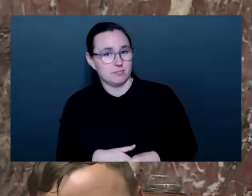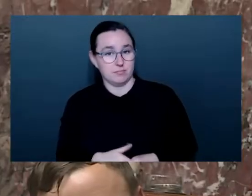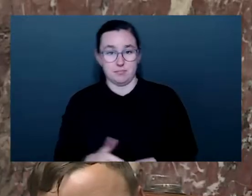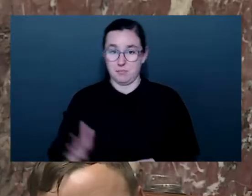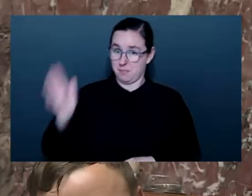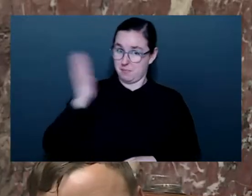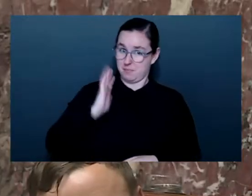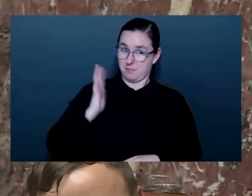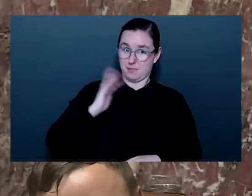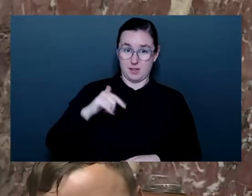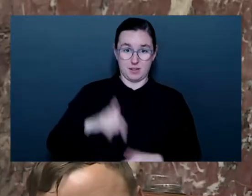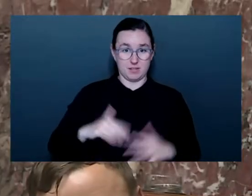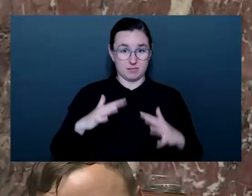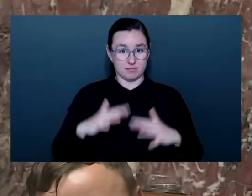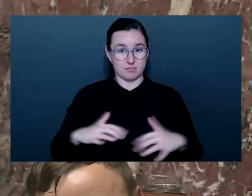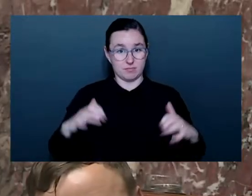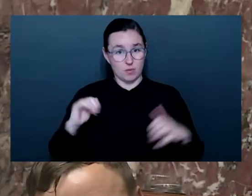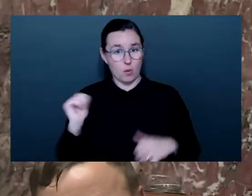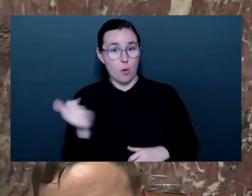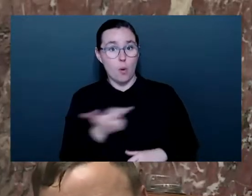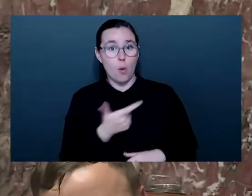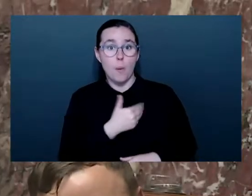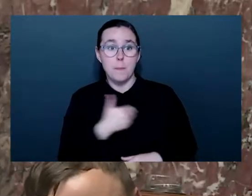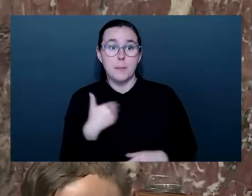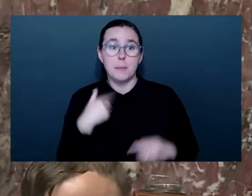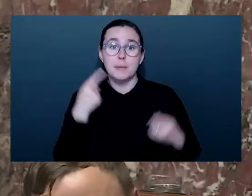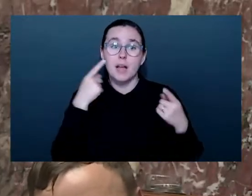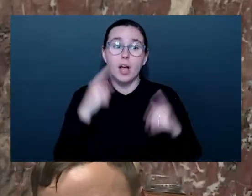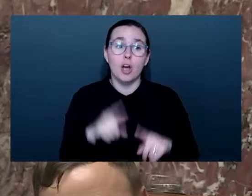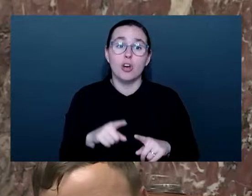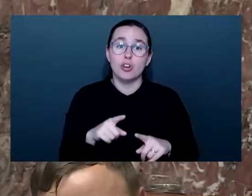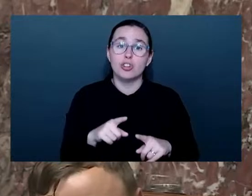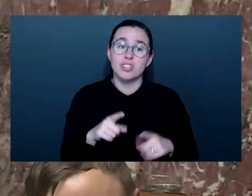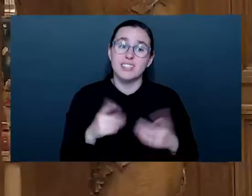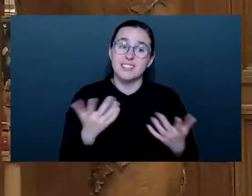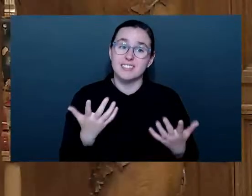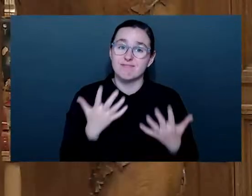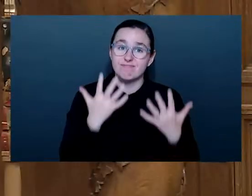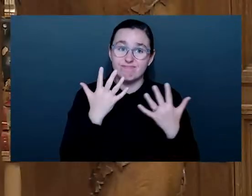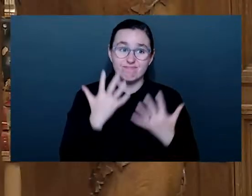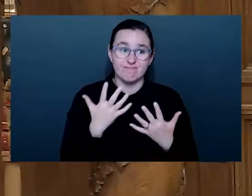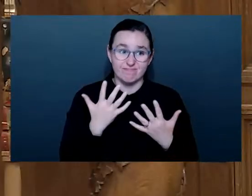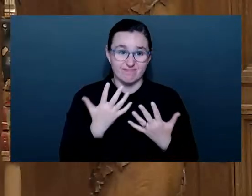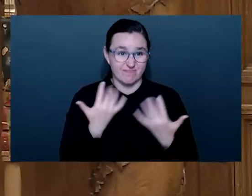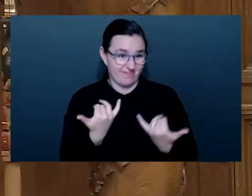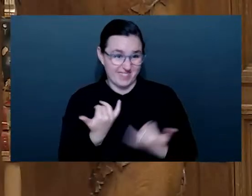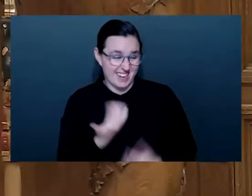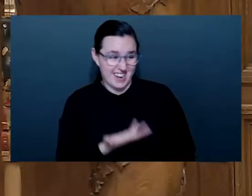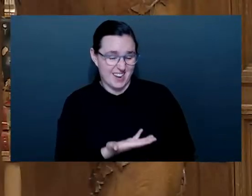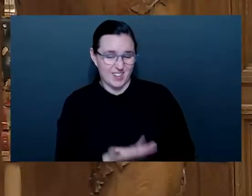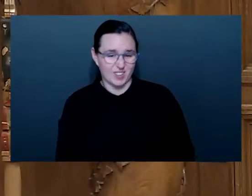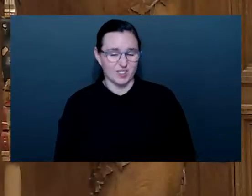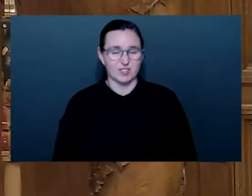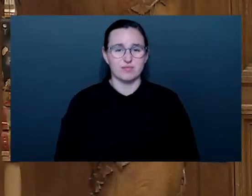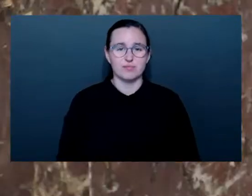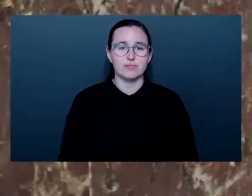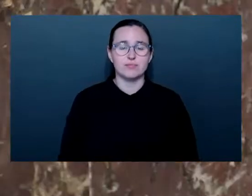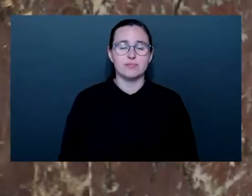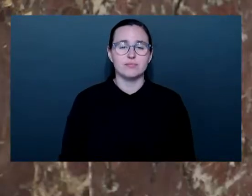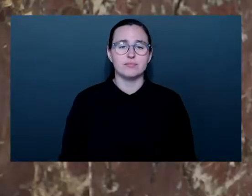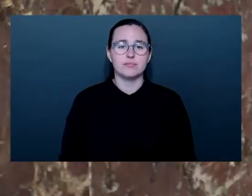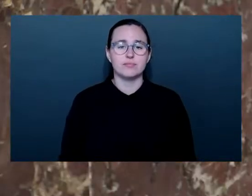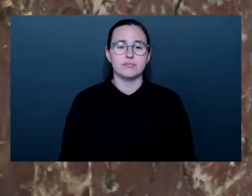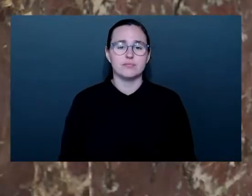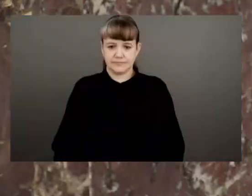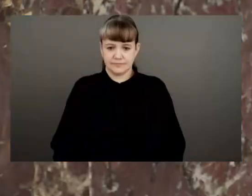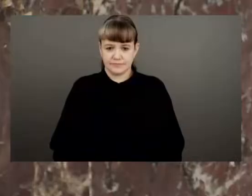it's very unfortunate we're not there today. Member has supplemental. Well, in